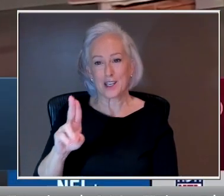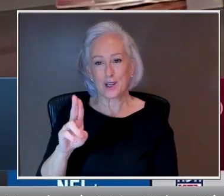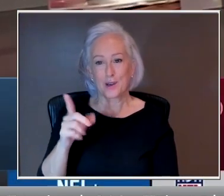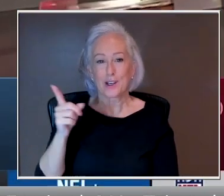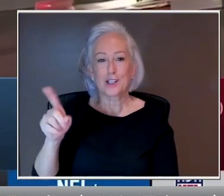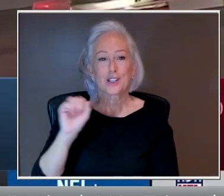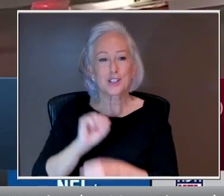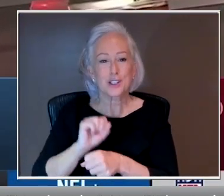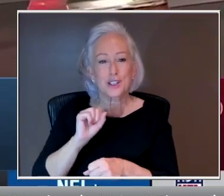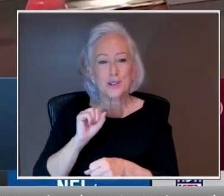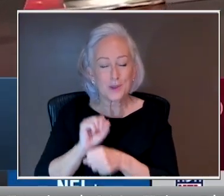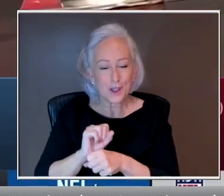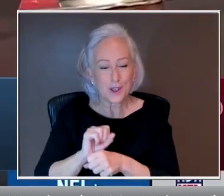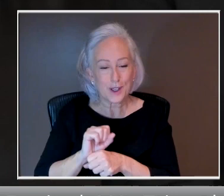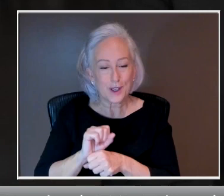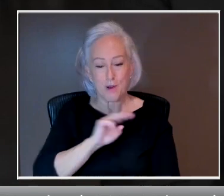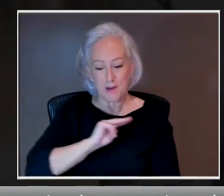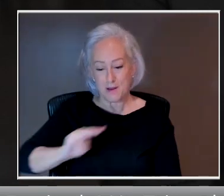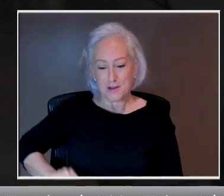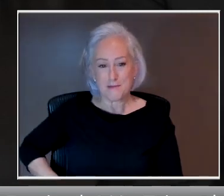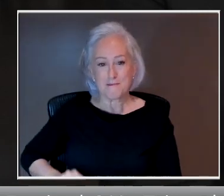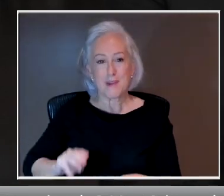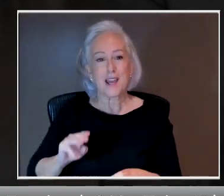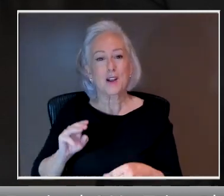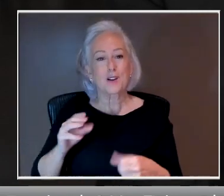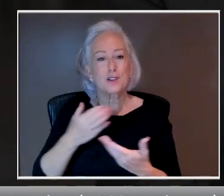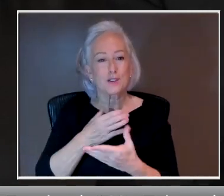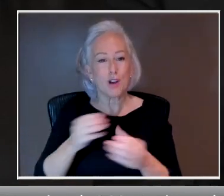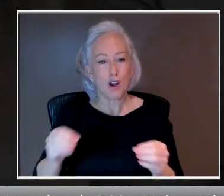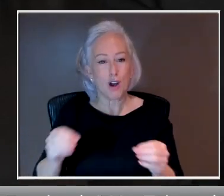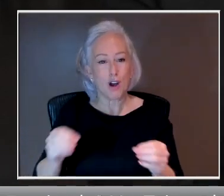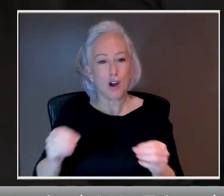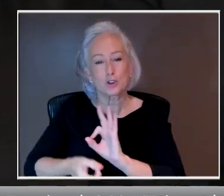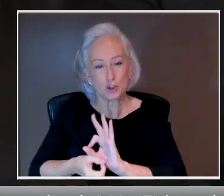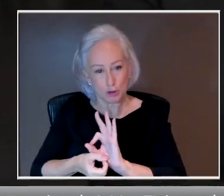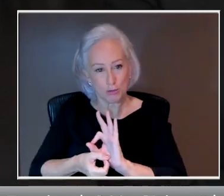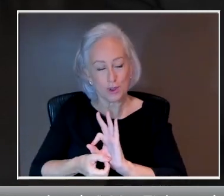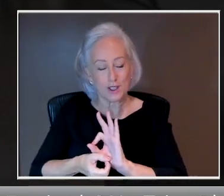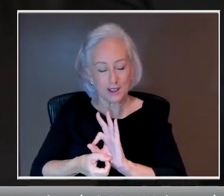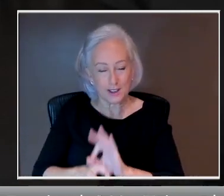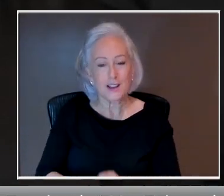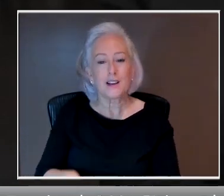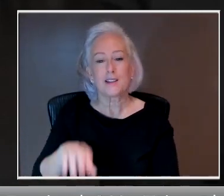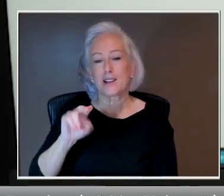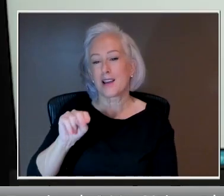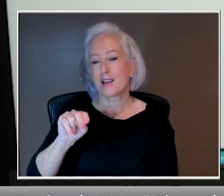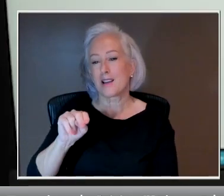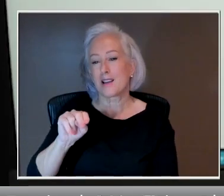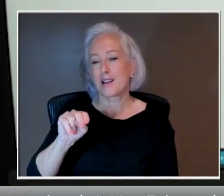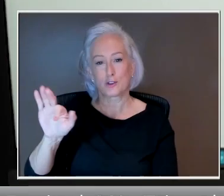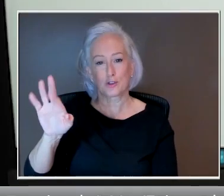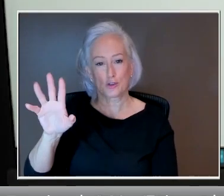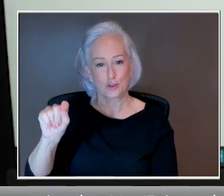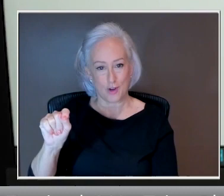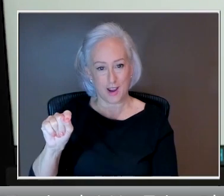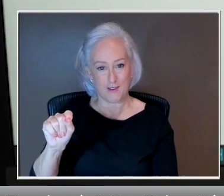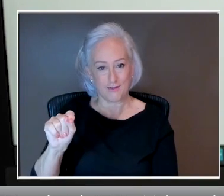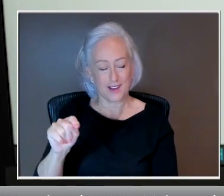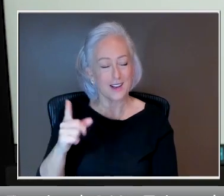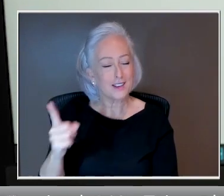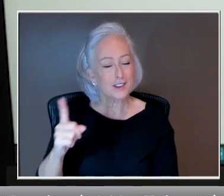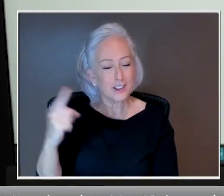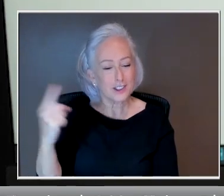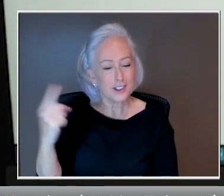and translated the NFL draft. It's something that I've always loved and gravitated to. While her career continues